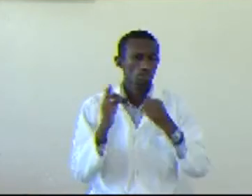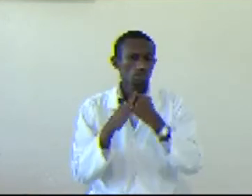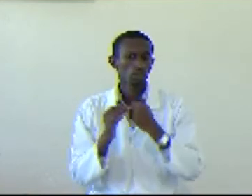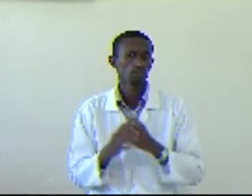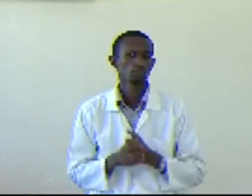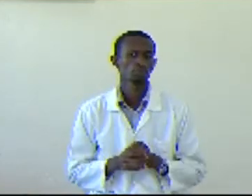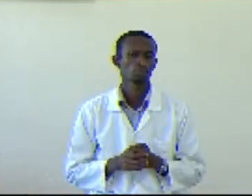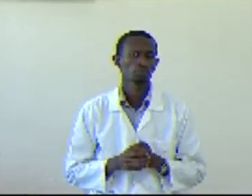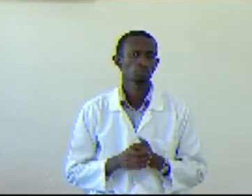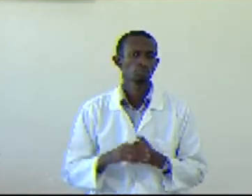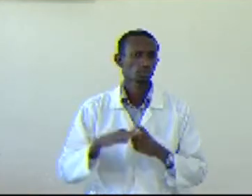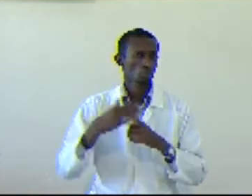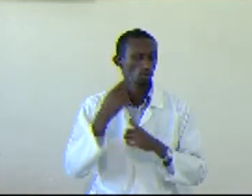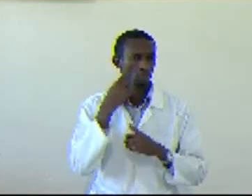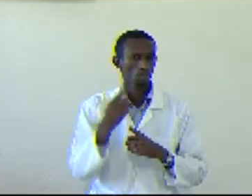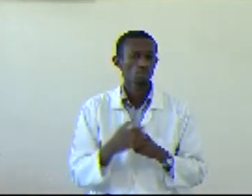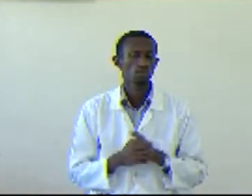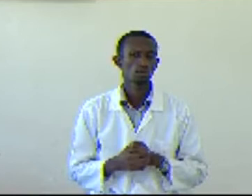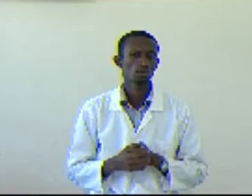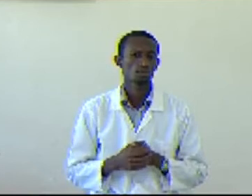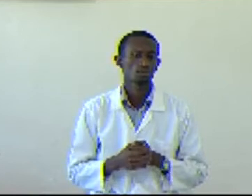64.8. And then we have